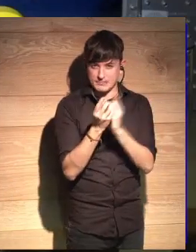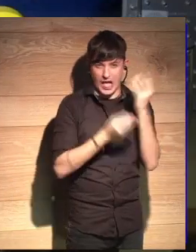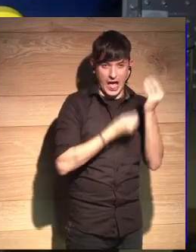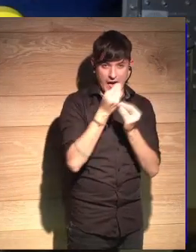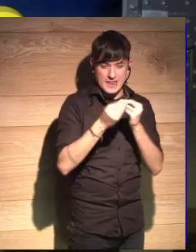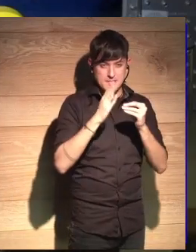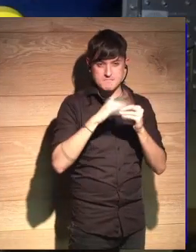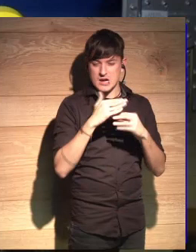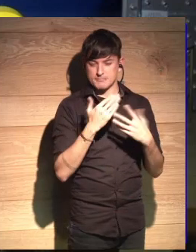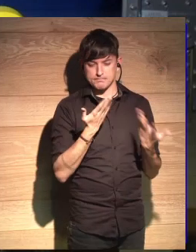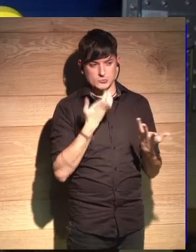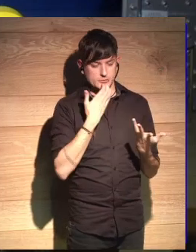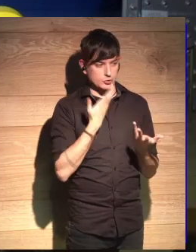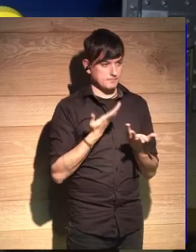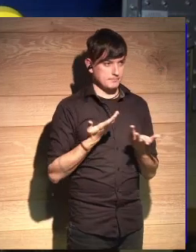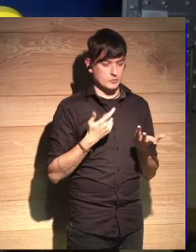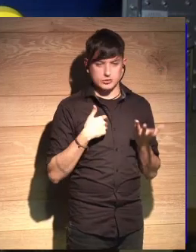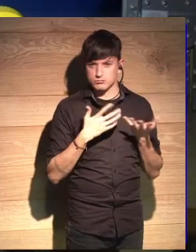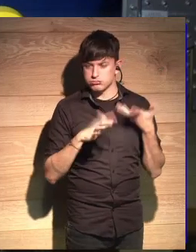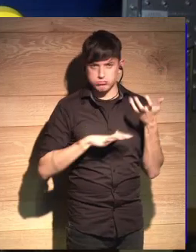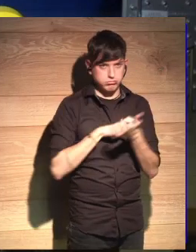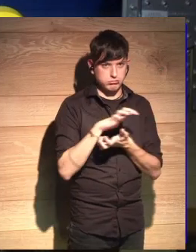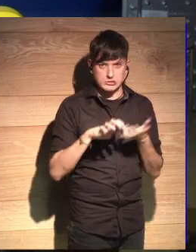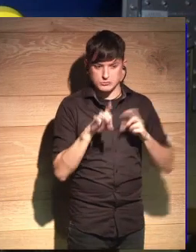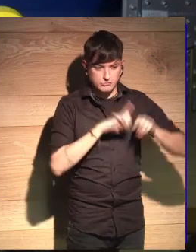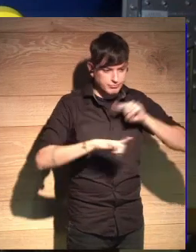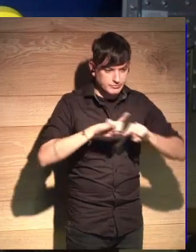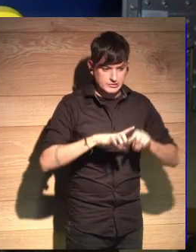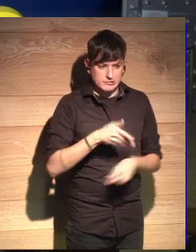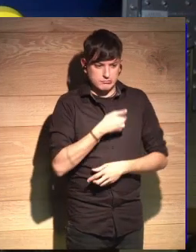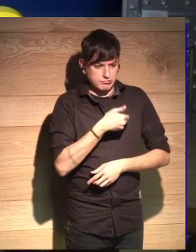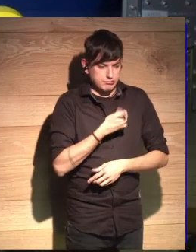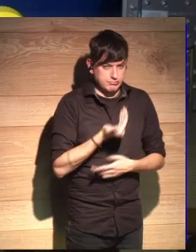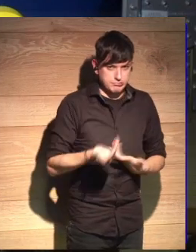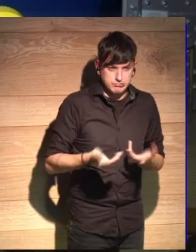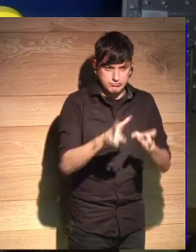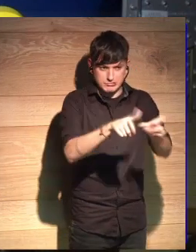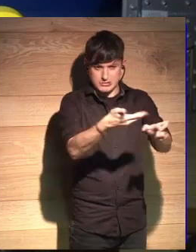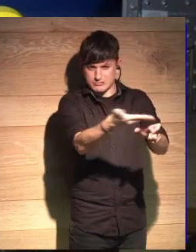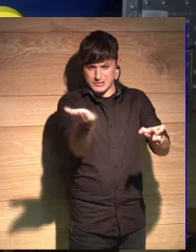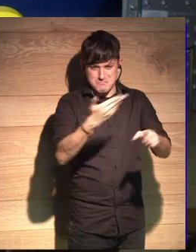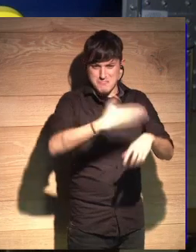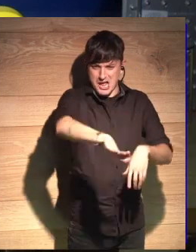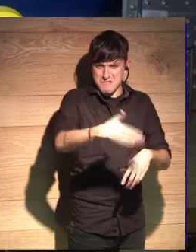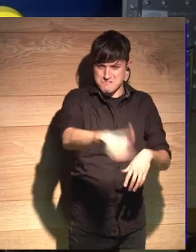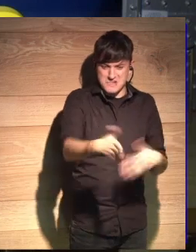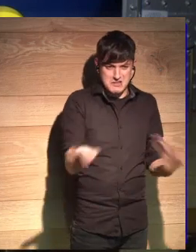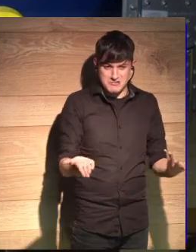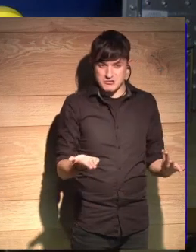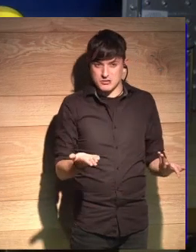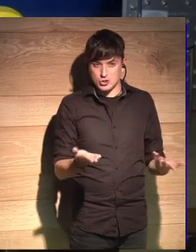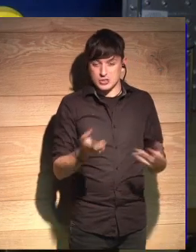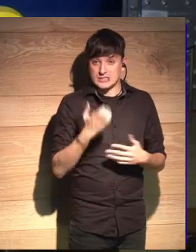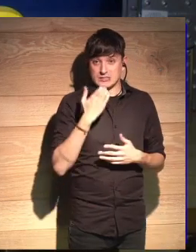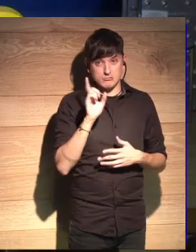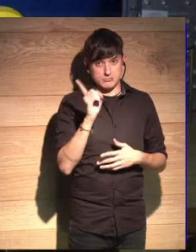mess, poor me, it's the fault of those other people, those bad people there. If you don't accept responsibility